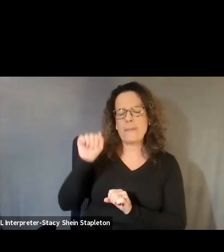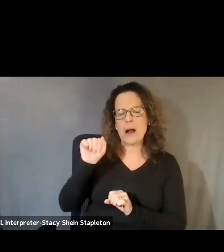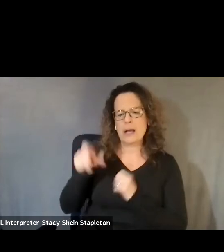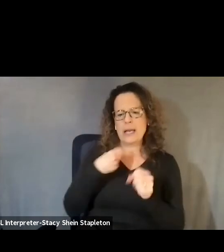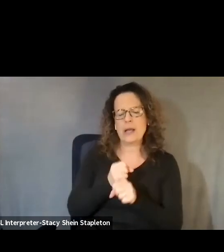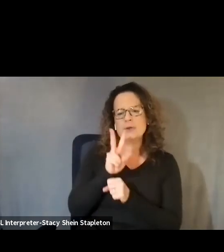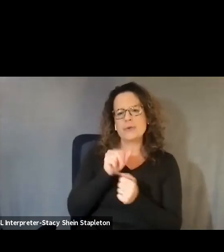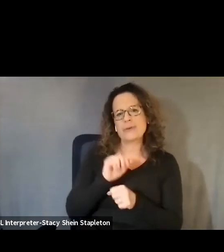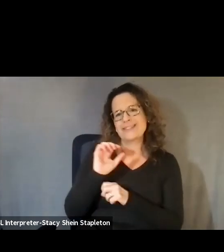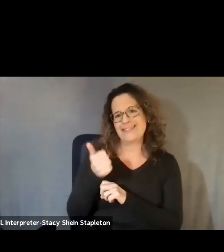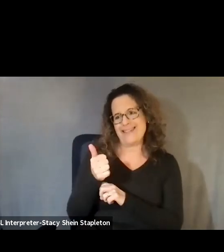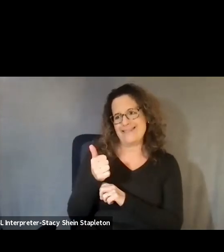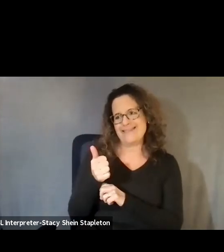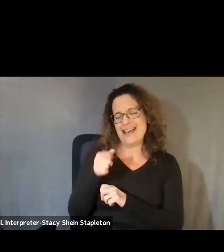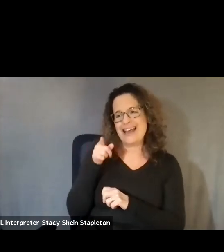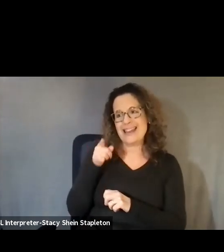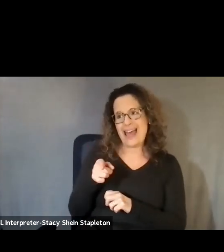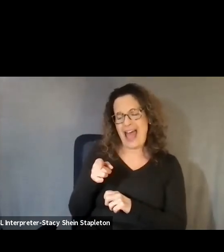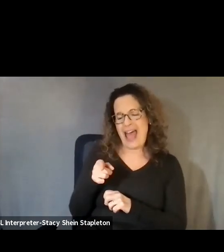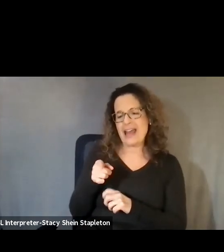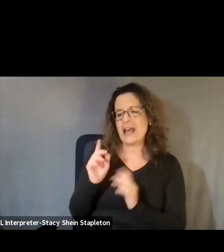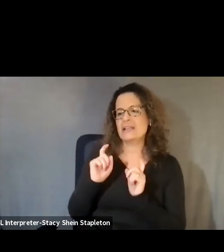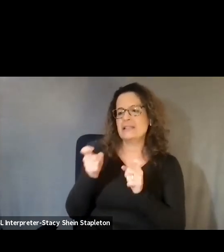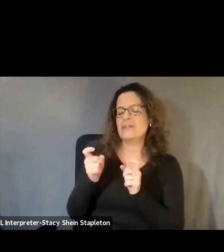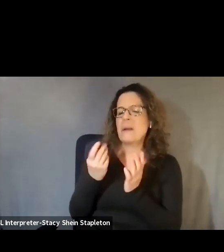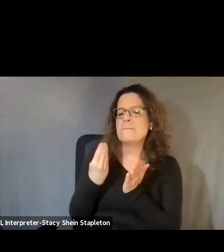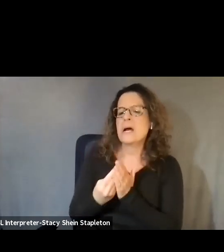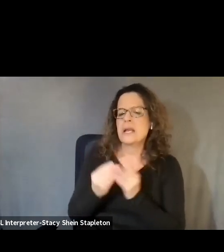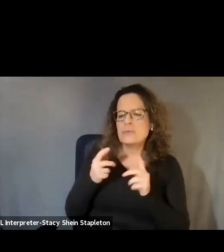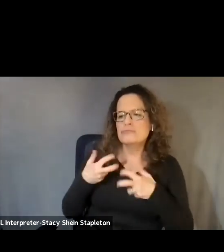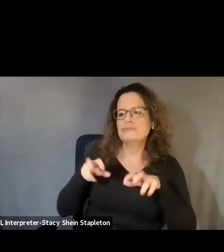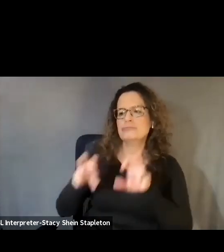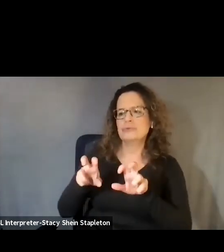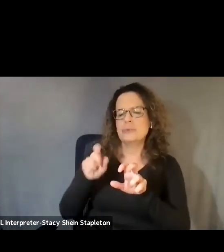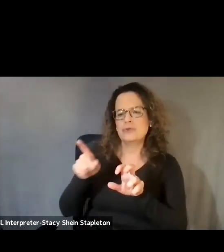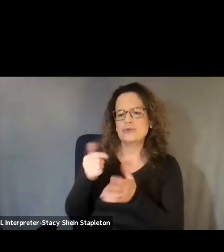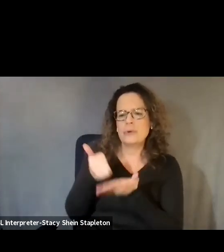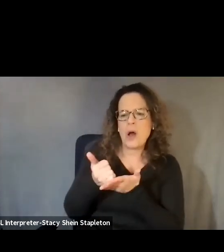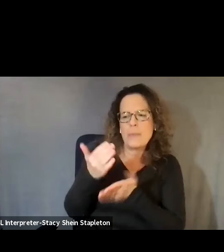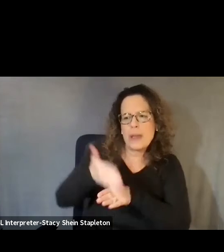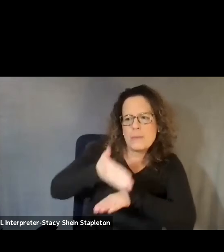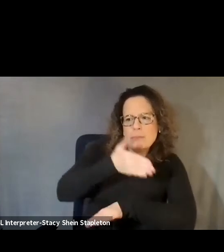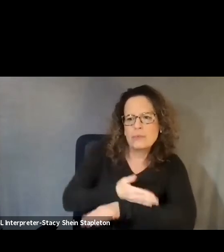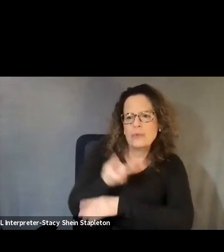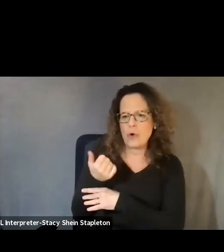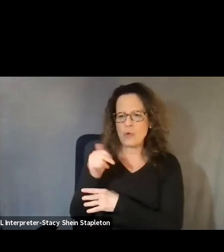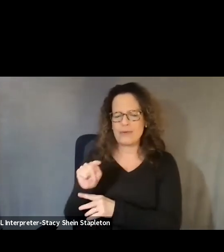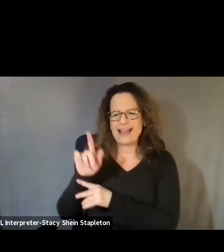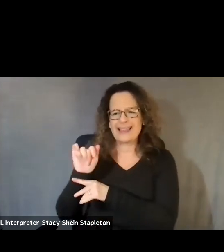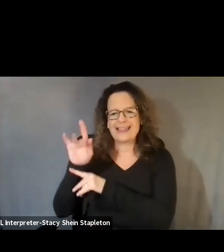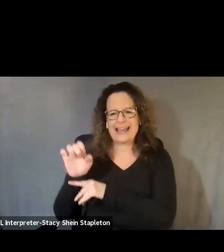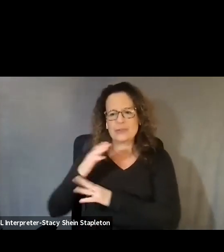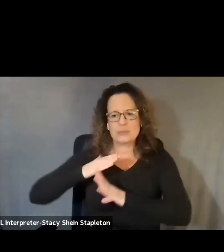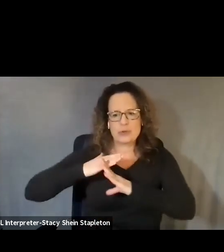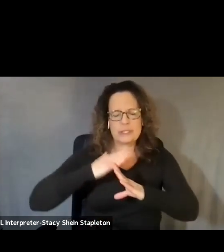2010, and it has given literally billions of dollars now around the Great Lakes to